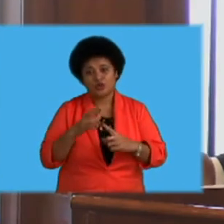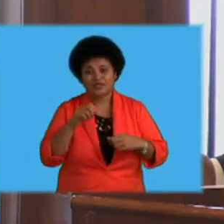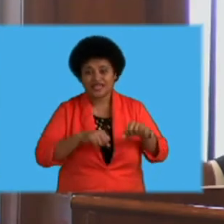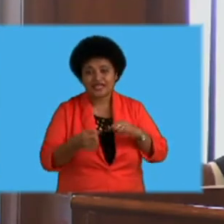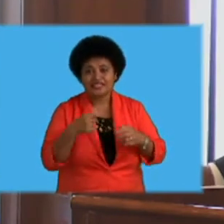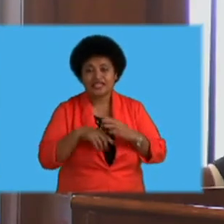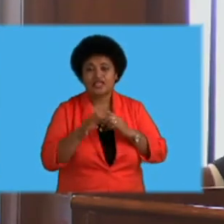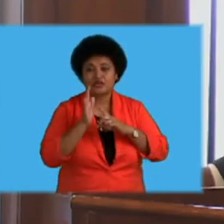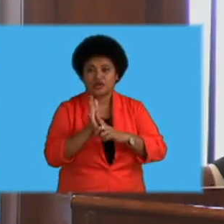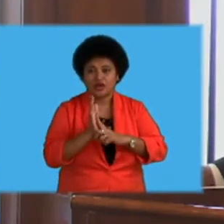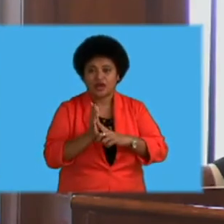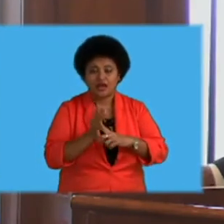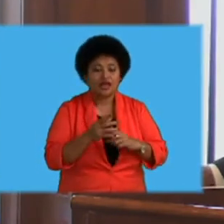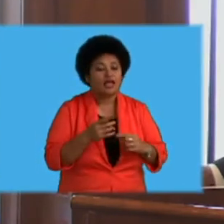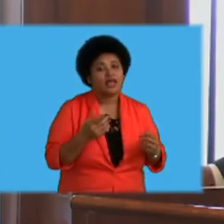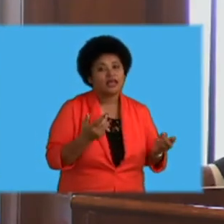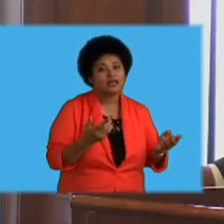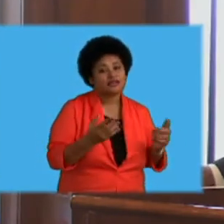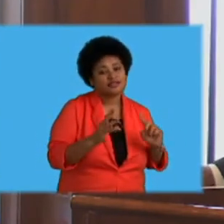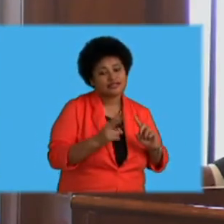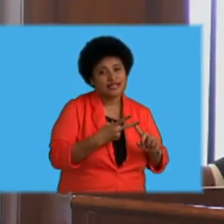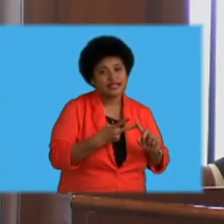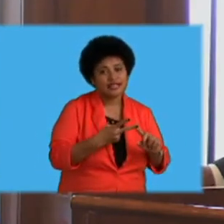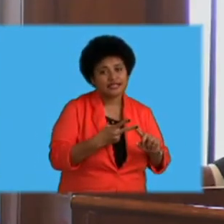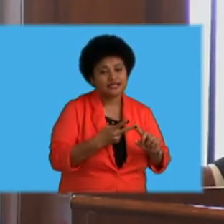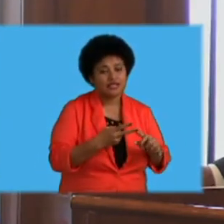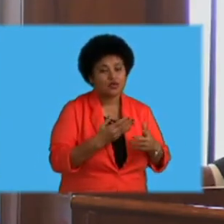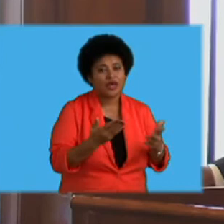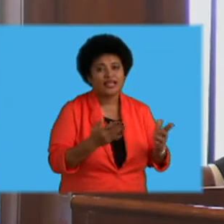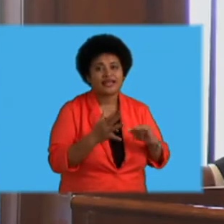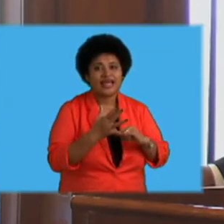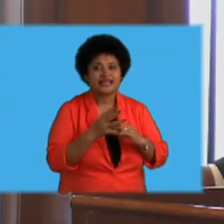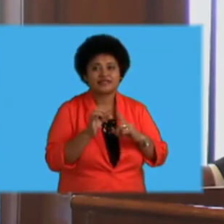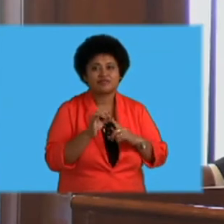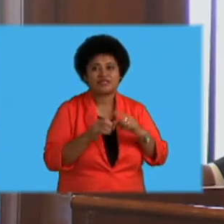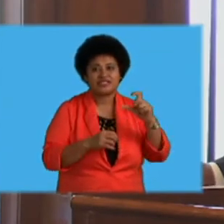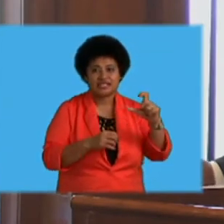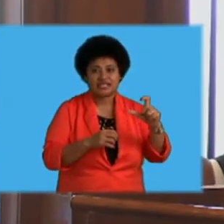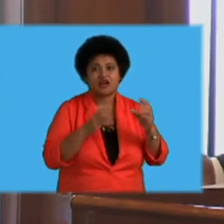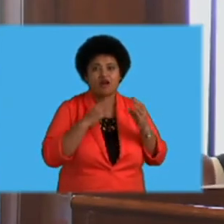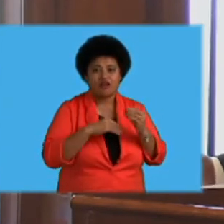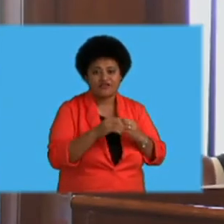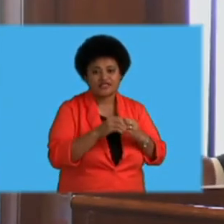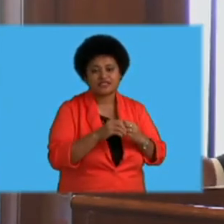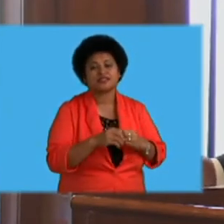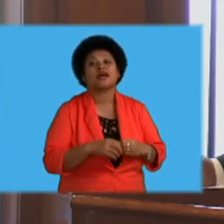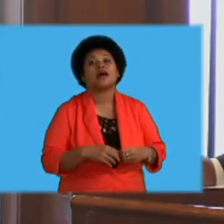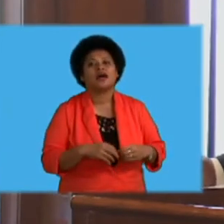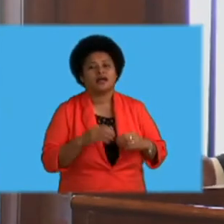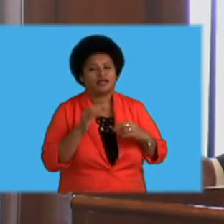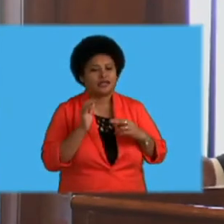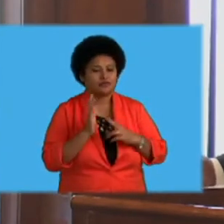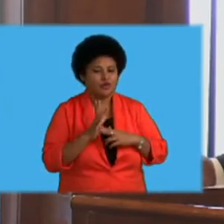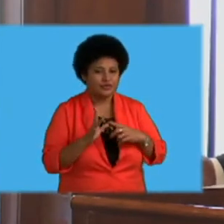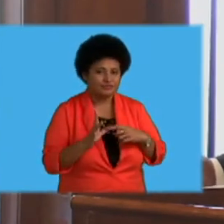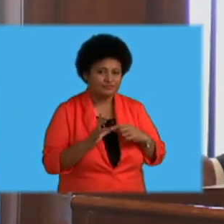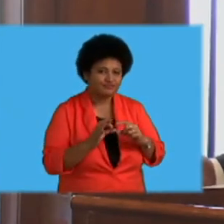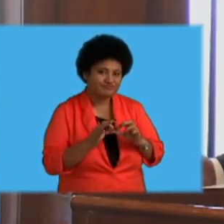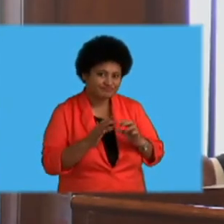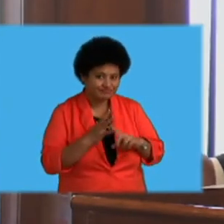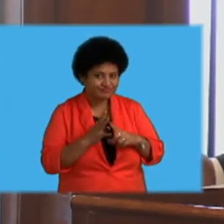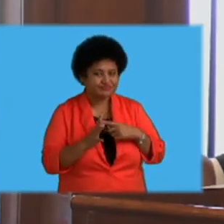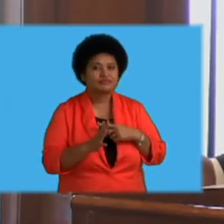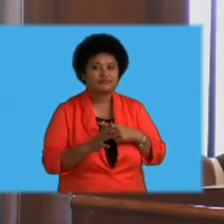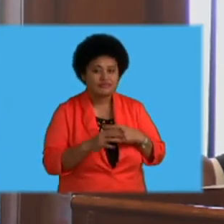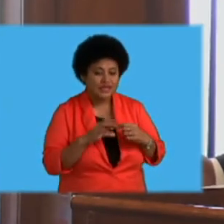situated at the Geoscience Division of the Secretariat of the Pacific Community in Nambua. And on that note, the 8